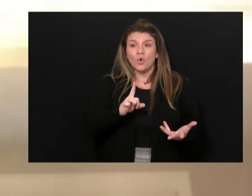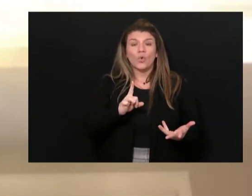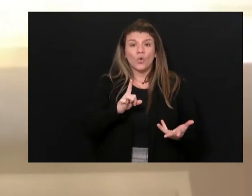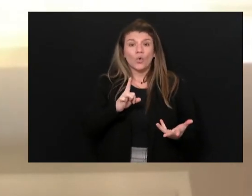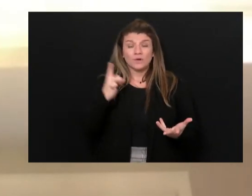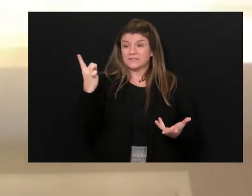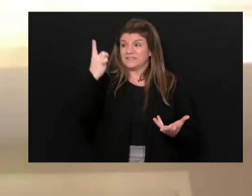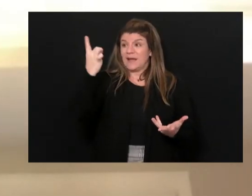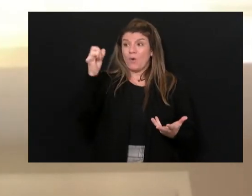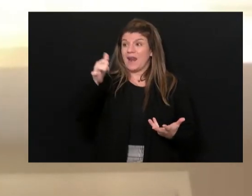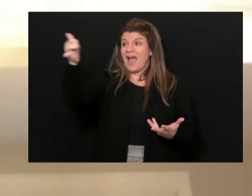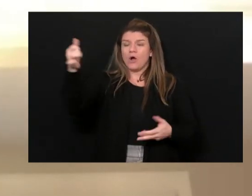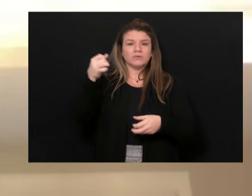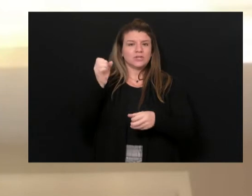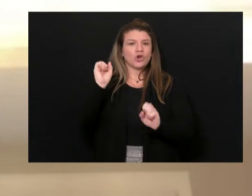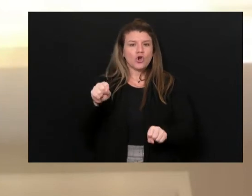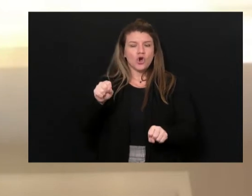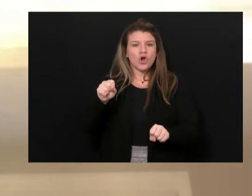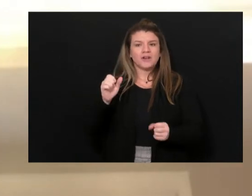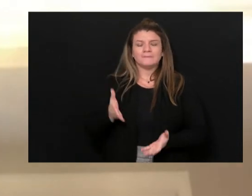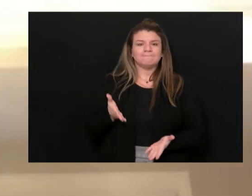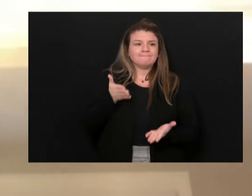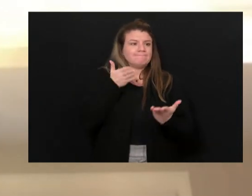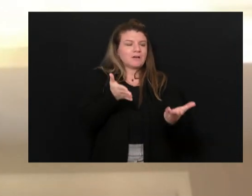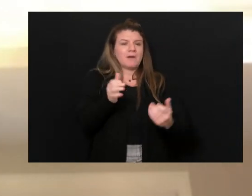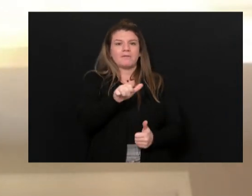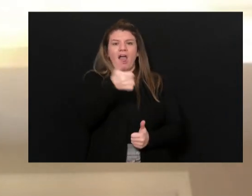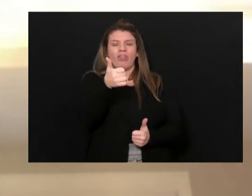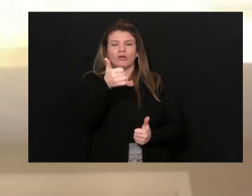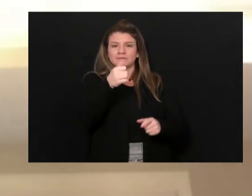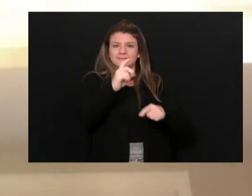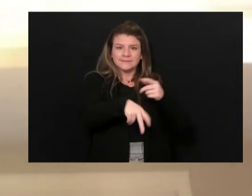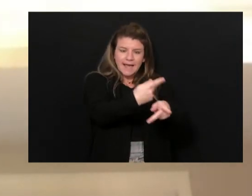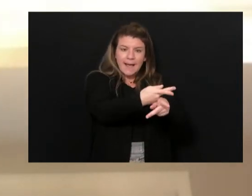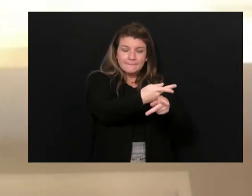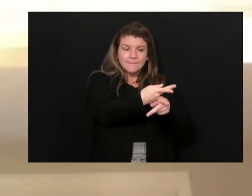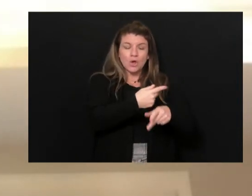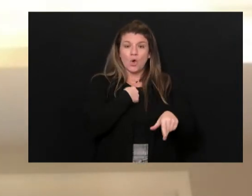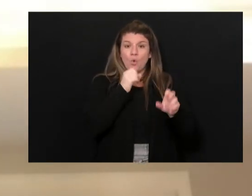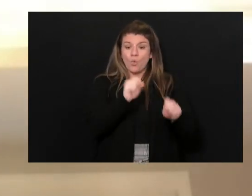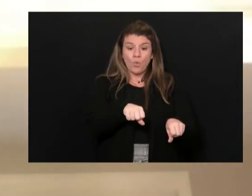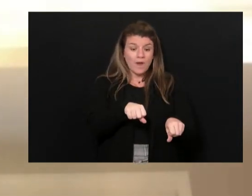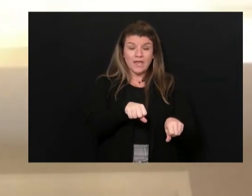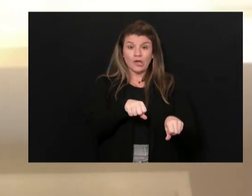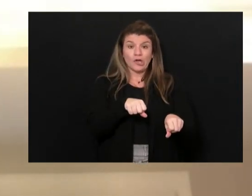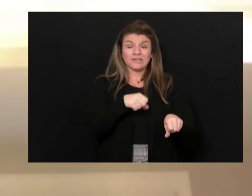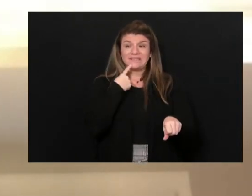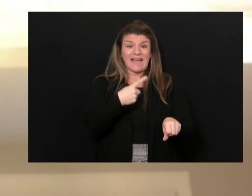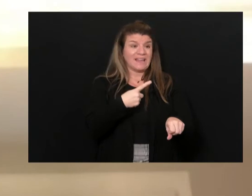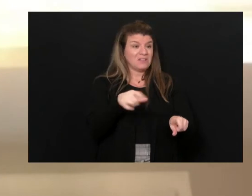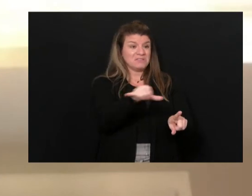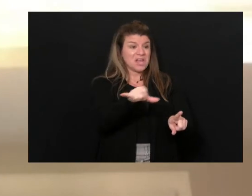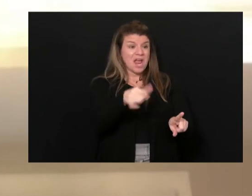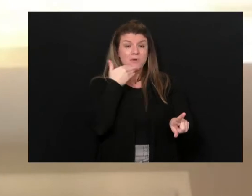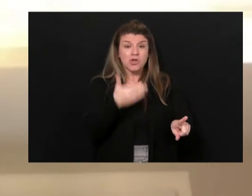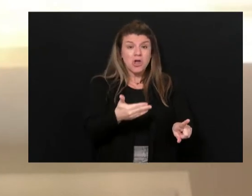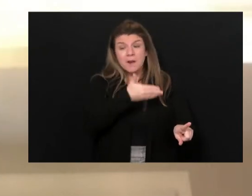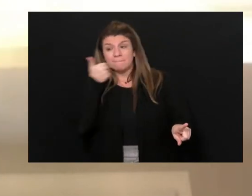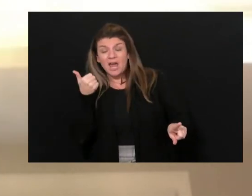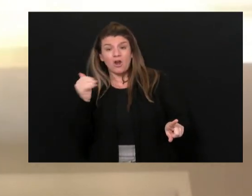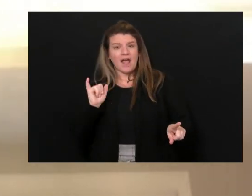somebody else could make a series of other recommendations, and we could call those as good or better than what we